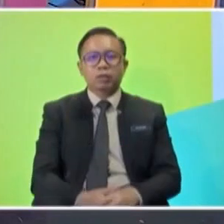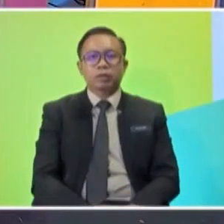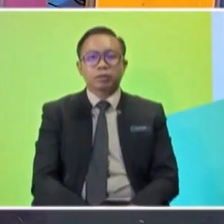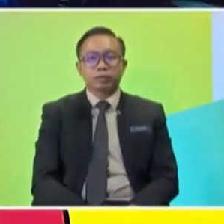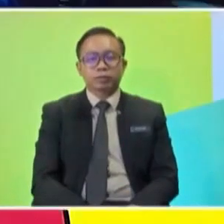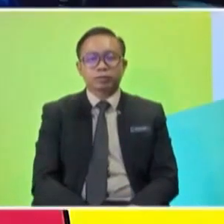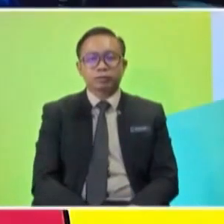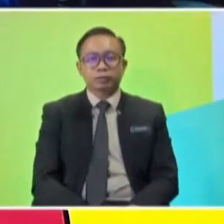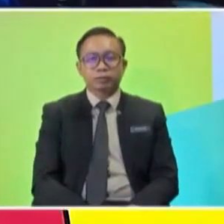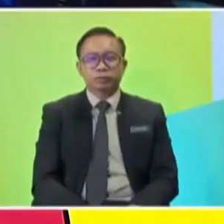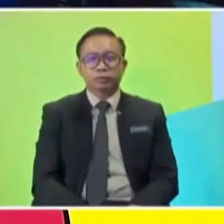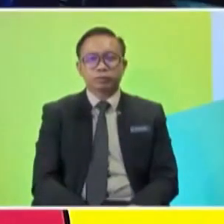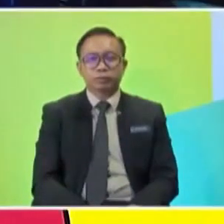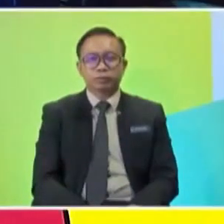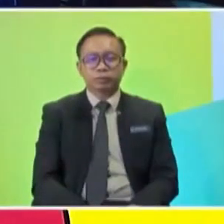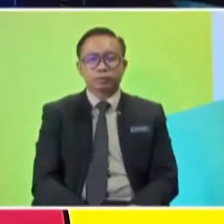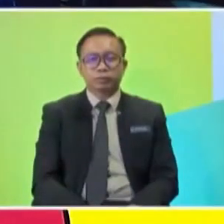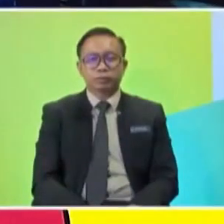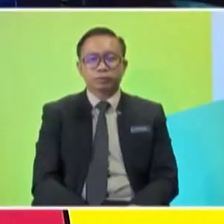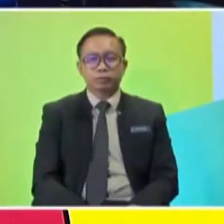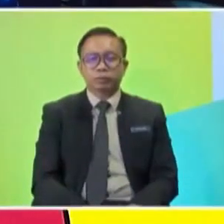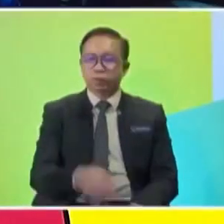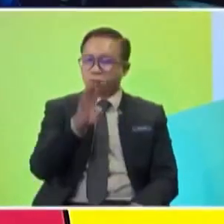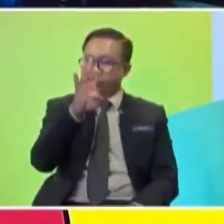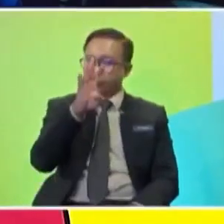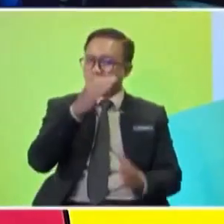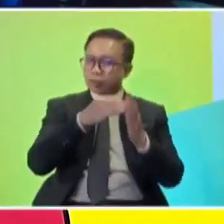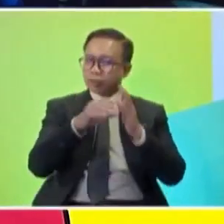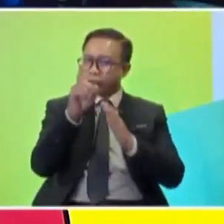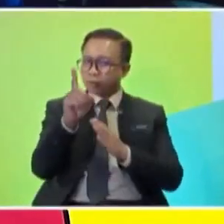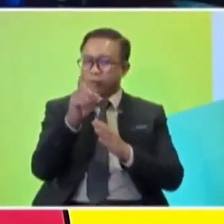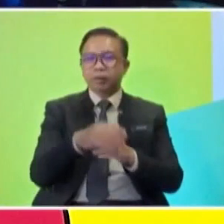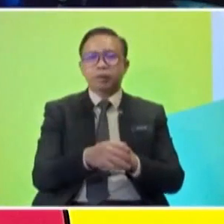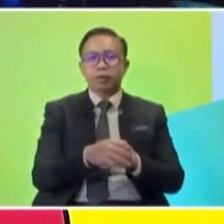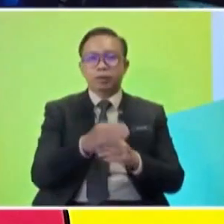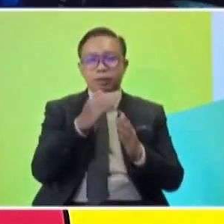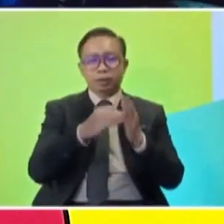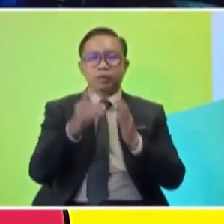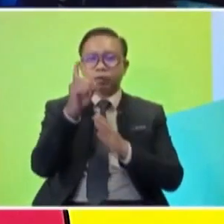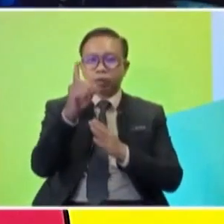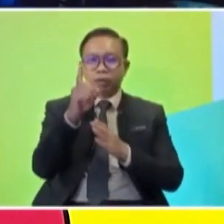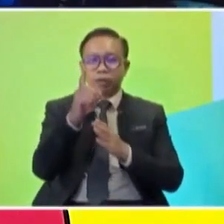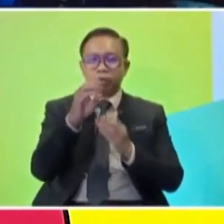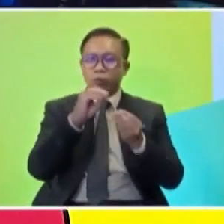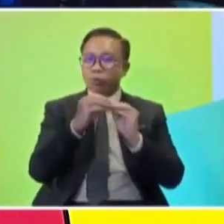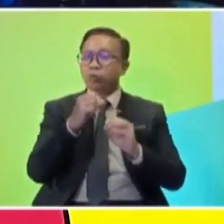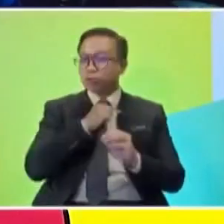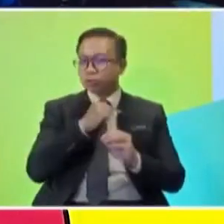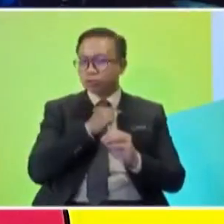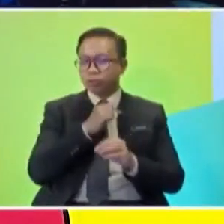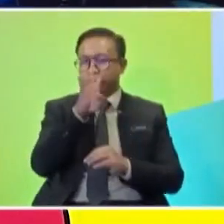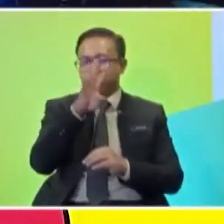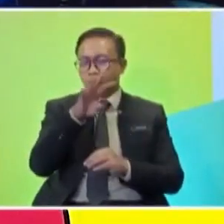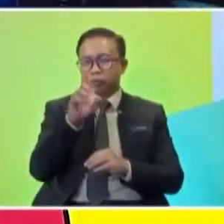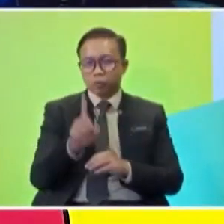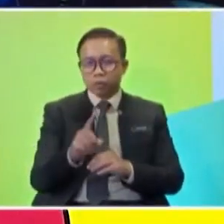simplify? 4 divided by 1. I think I told you before, whatever over 1 is the number itself. Yes. So 4 over